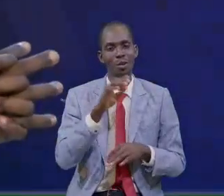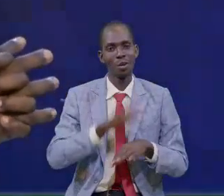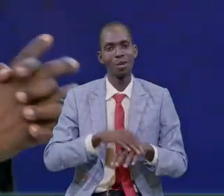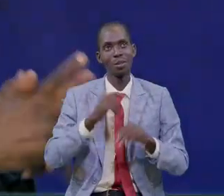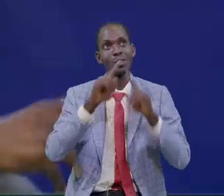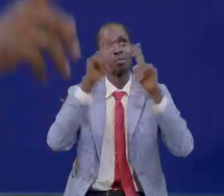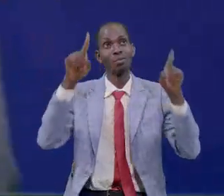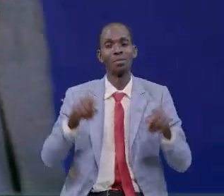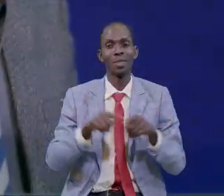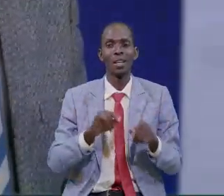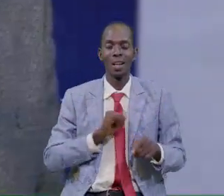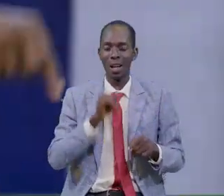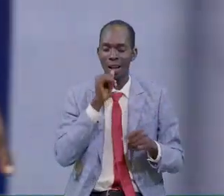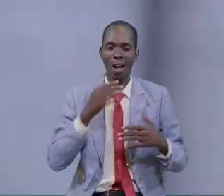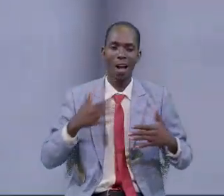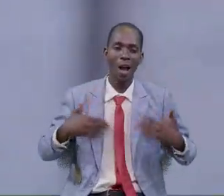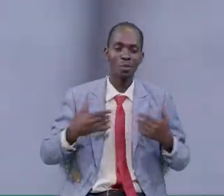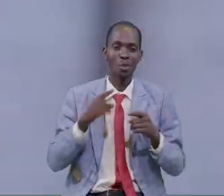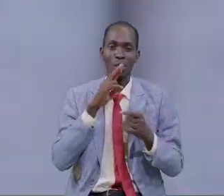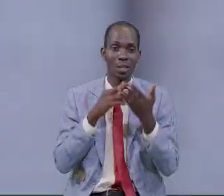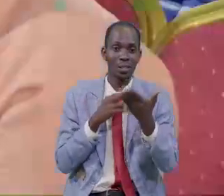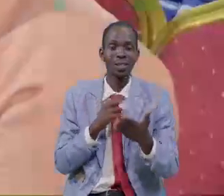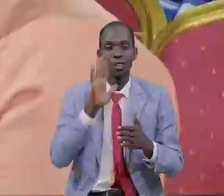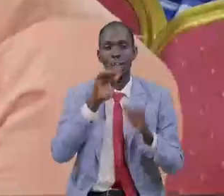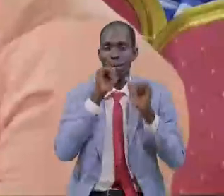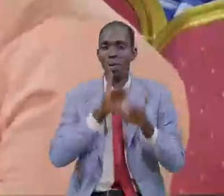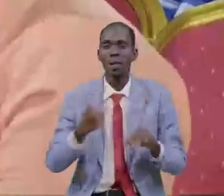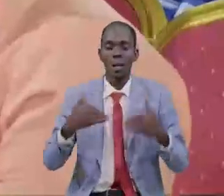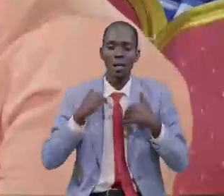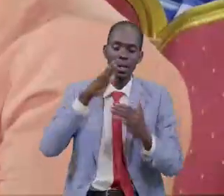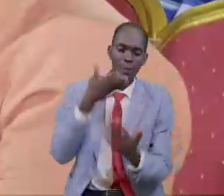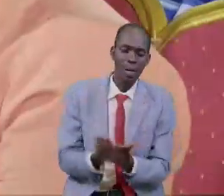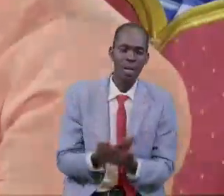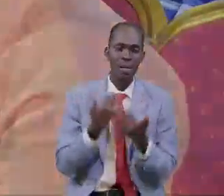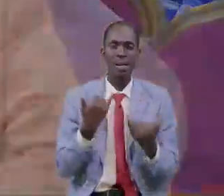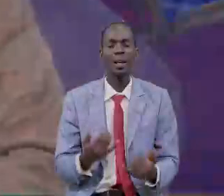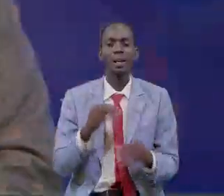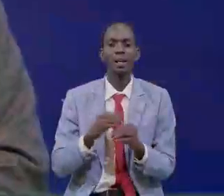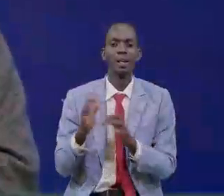are there. Your blessing has now arrived.